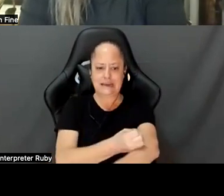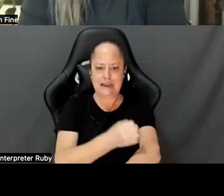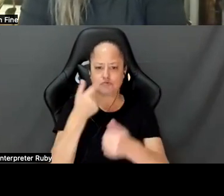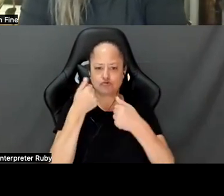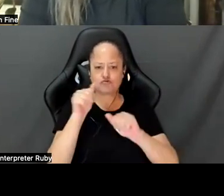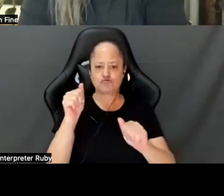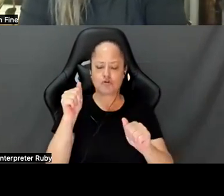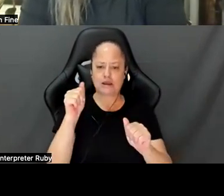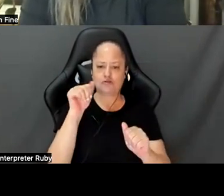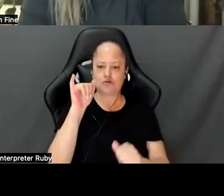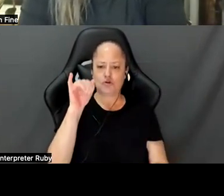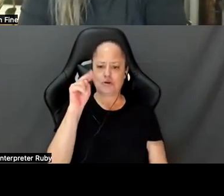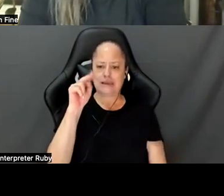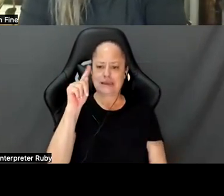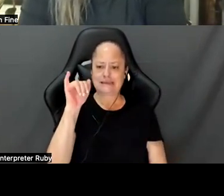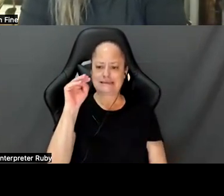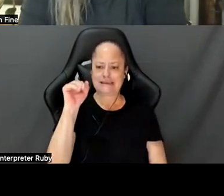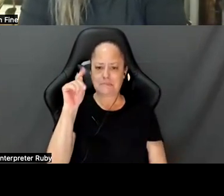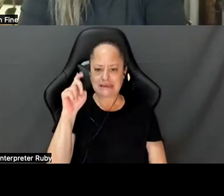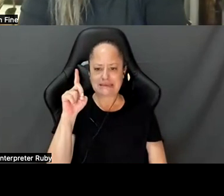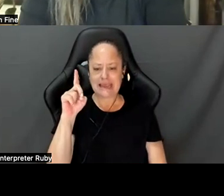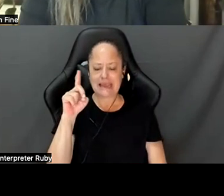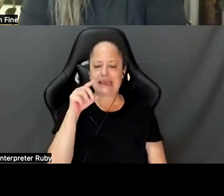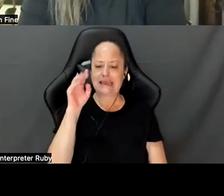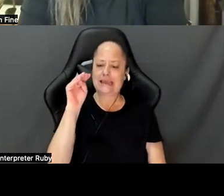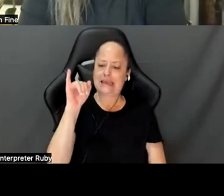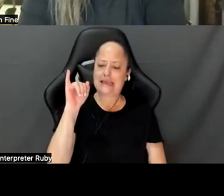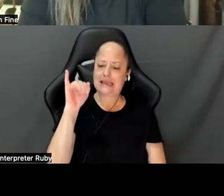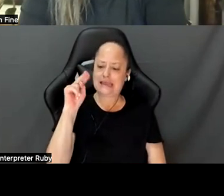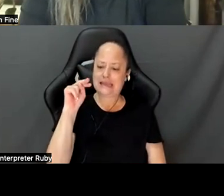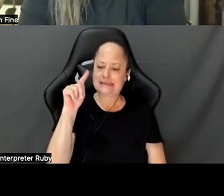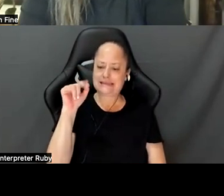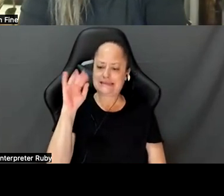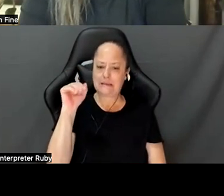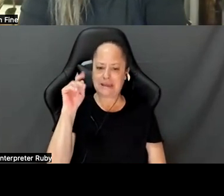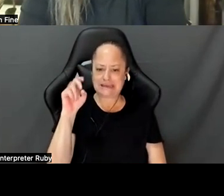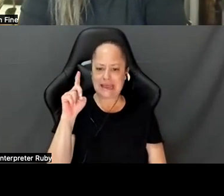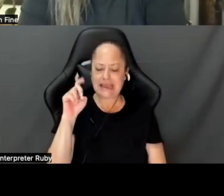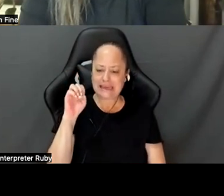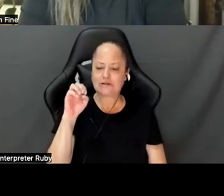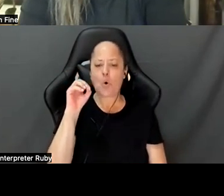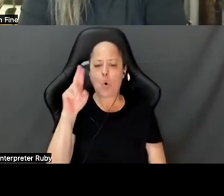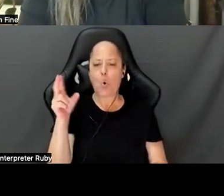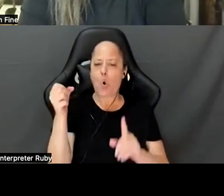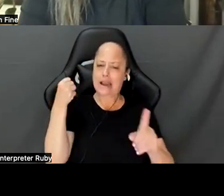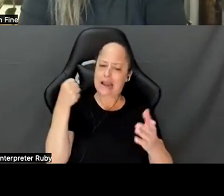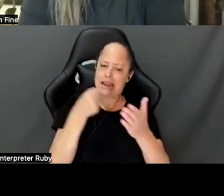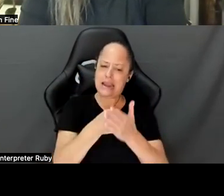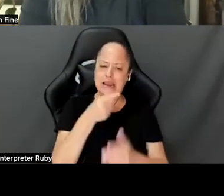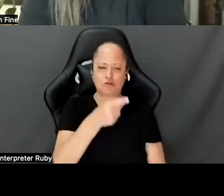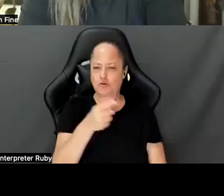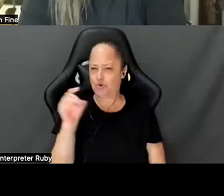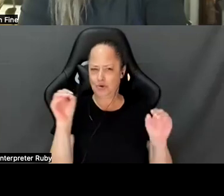to intimidate you or they want to hit you, one of the two, and neither one of those are good. That's